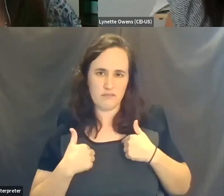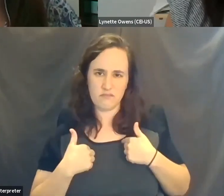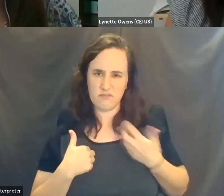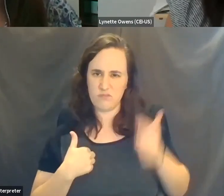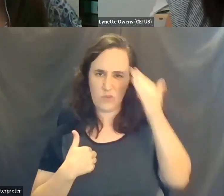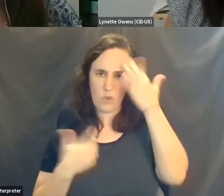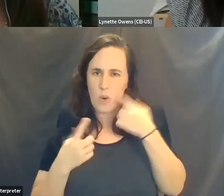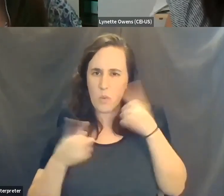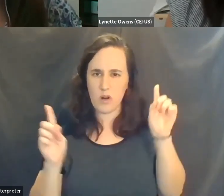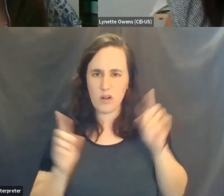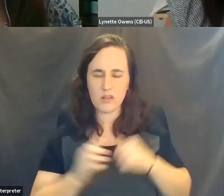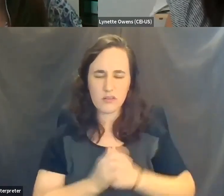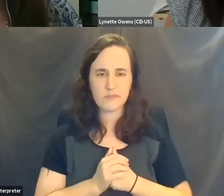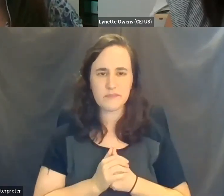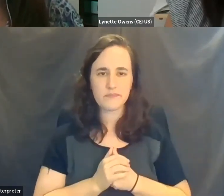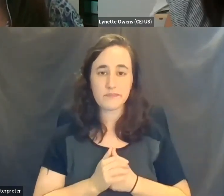maintain